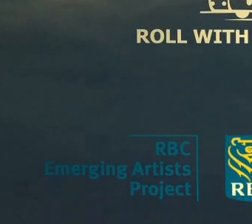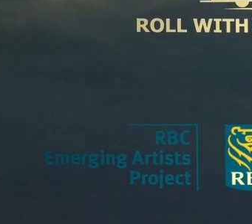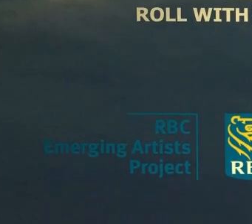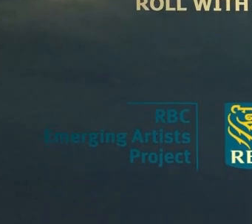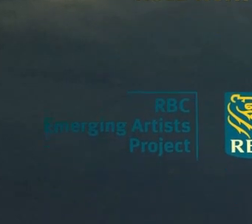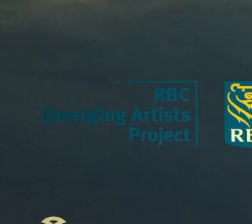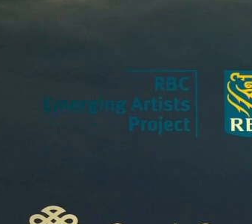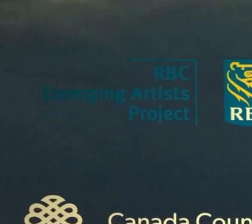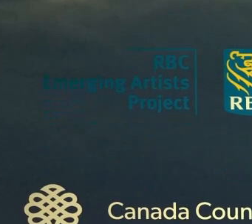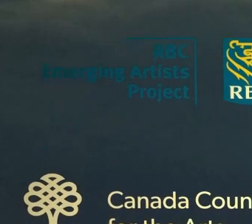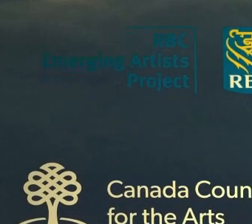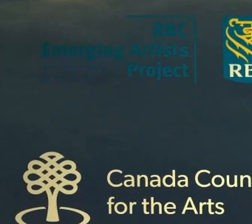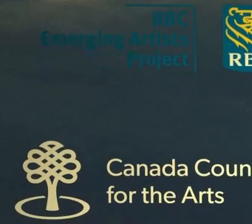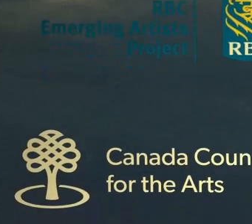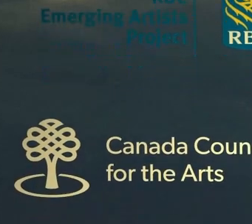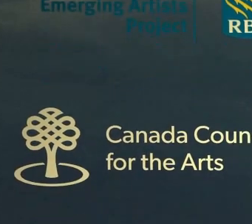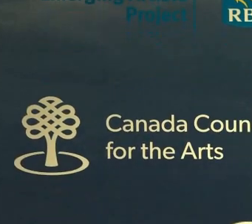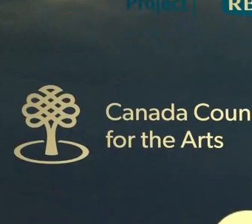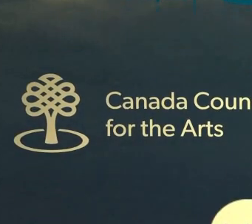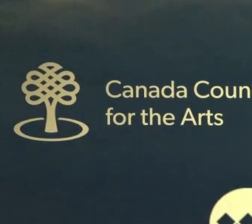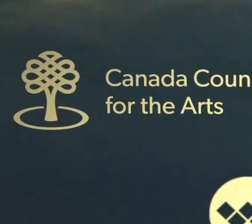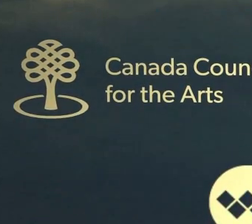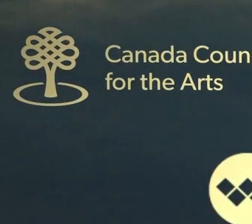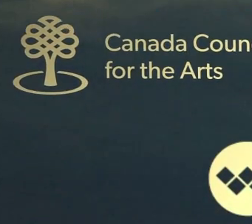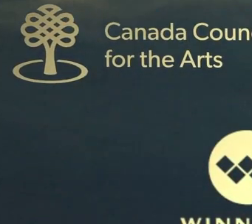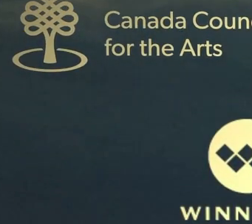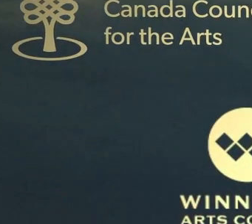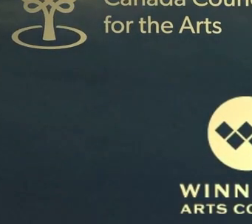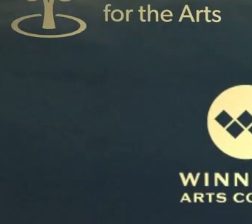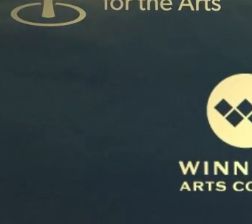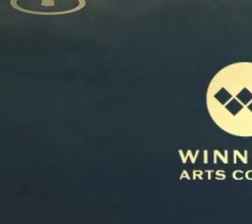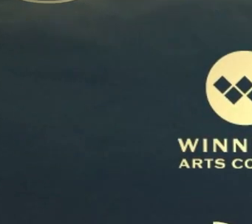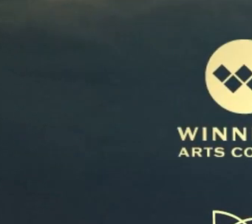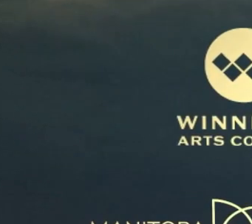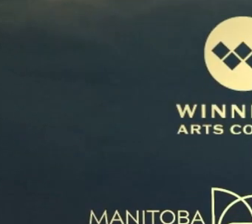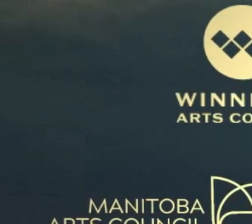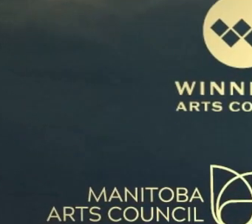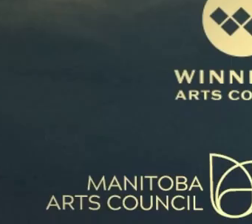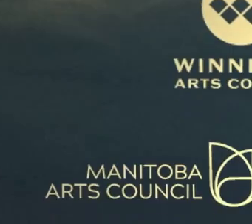Audio description by Elokutio.